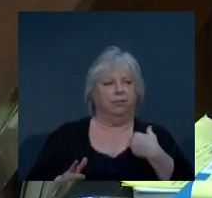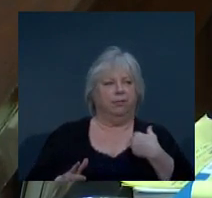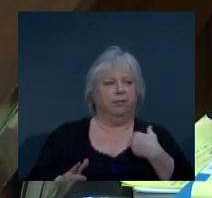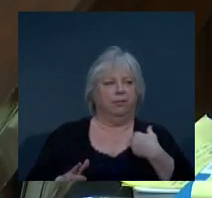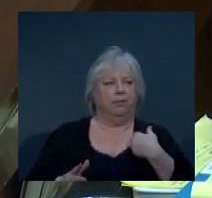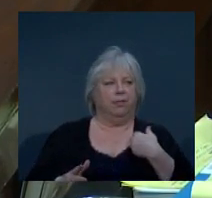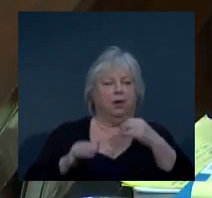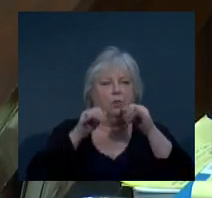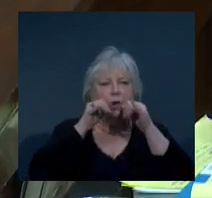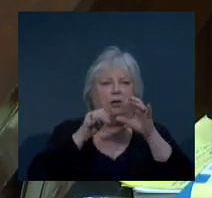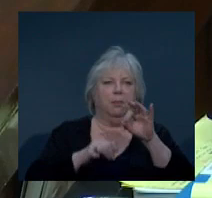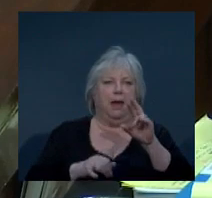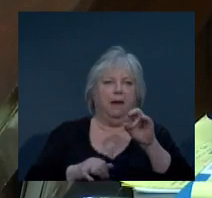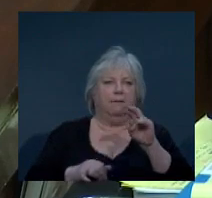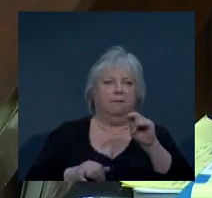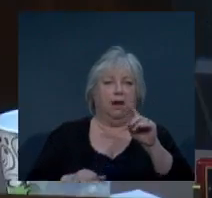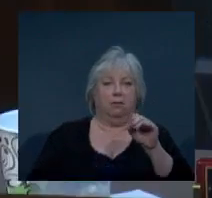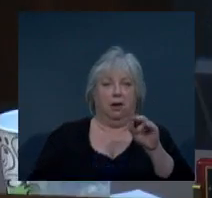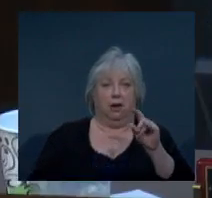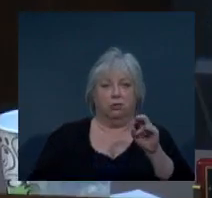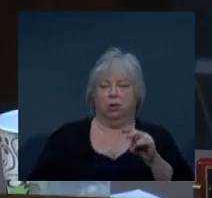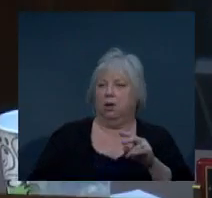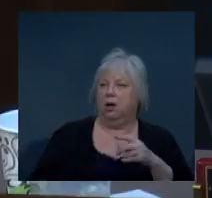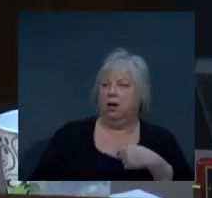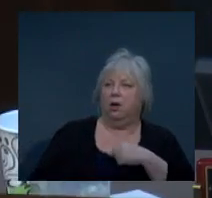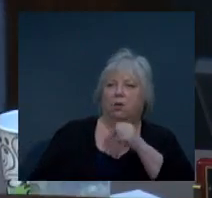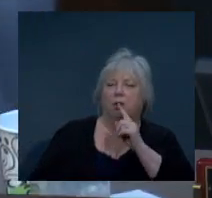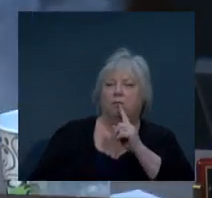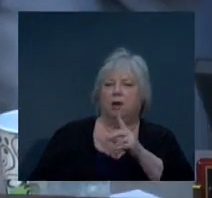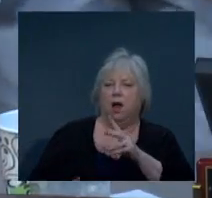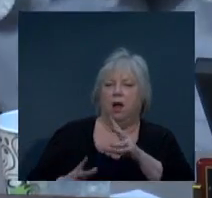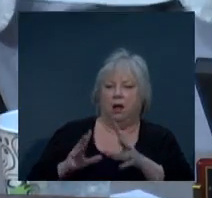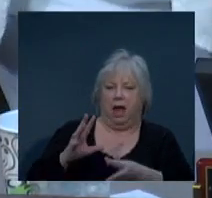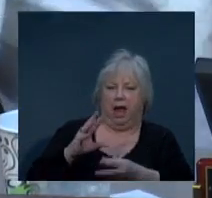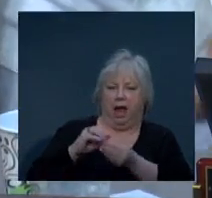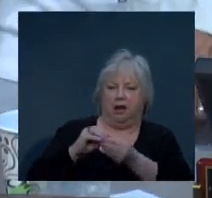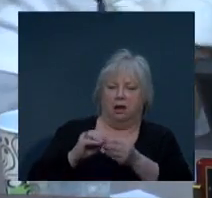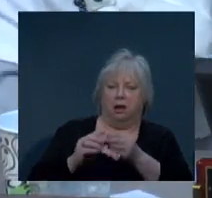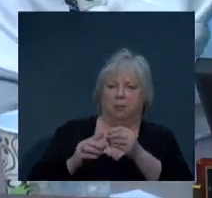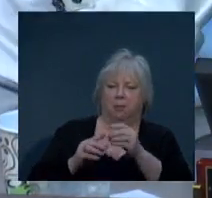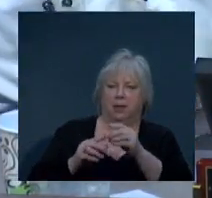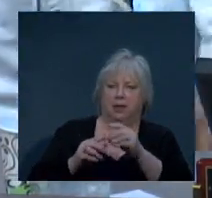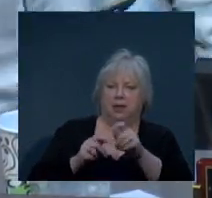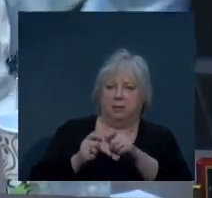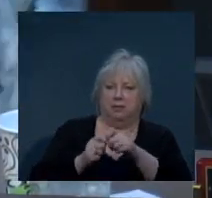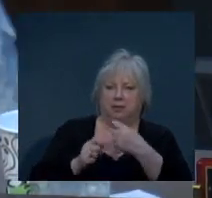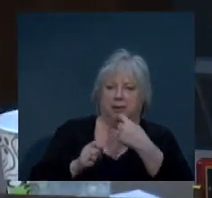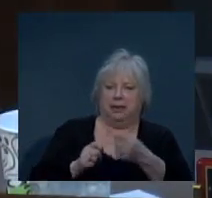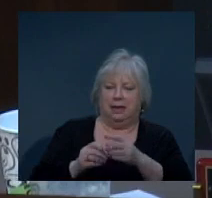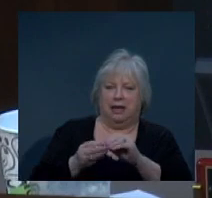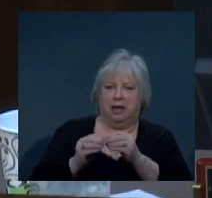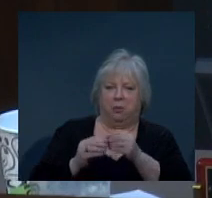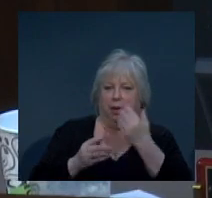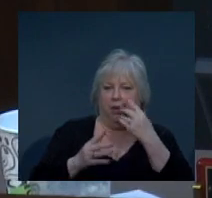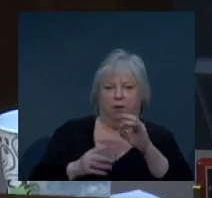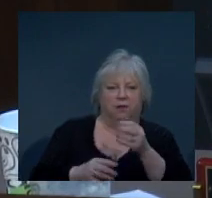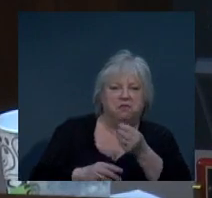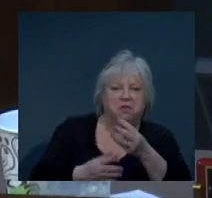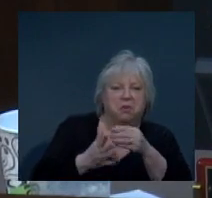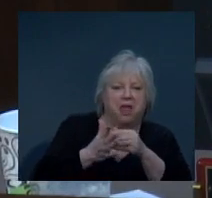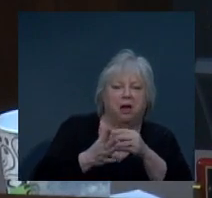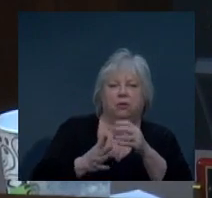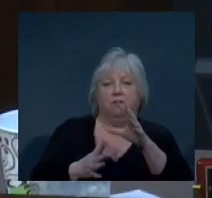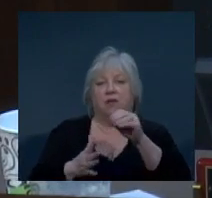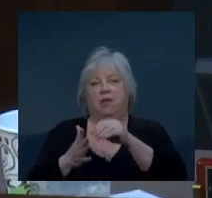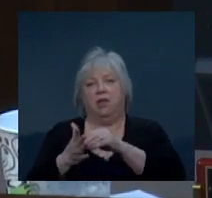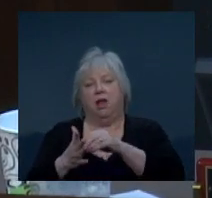the Razorback Foundation, essentially. And we haven't quantified that amount, so we have no idea what that amount is, whether it's a few thousand,